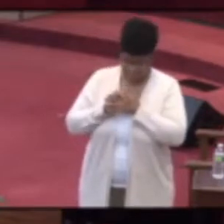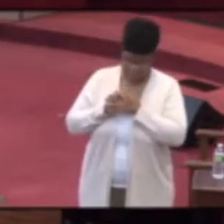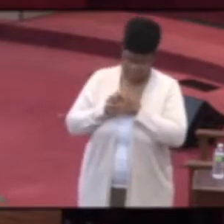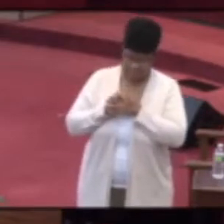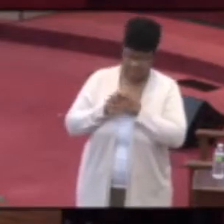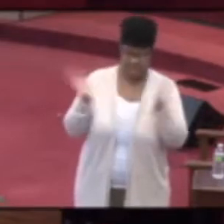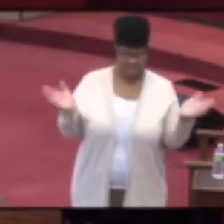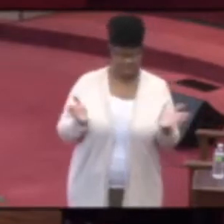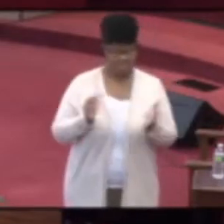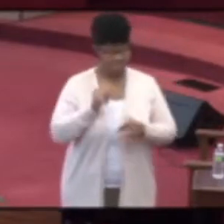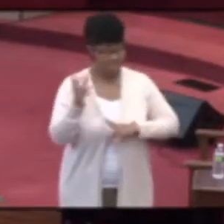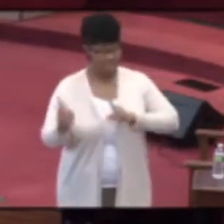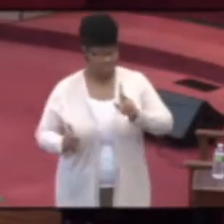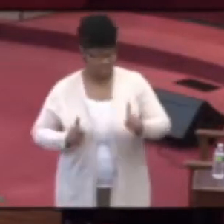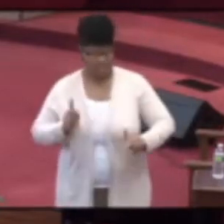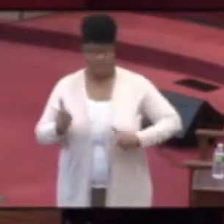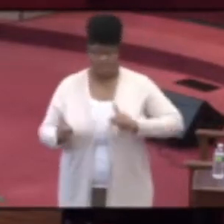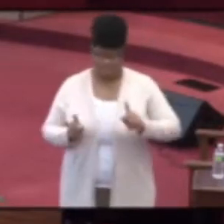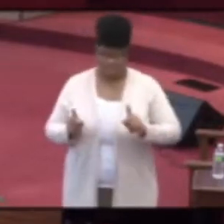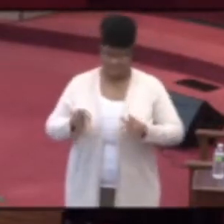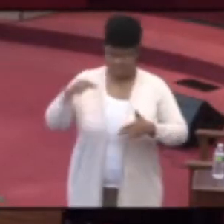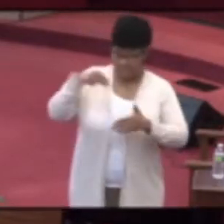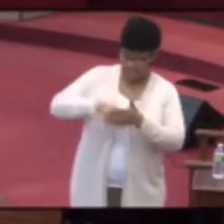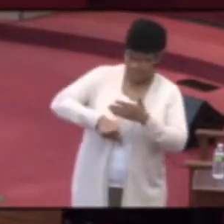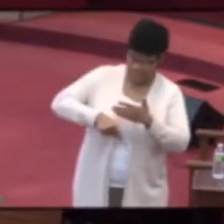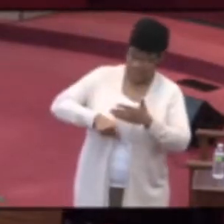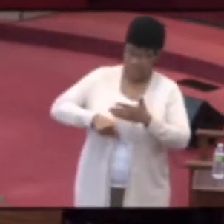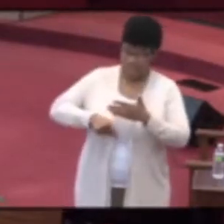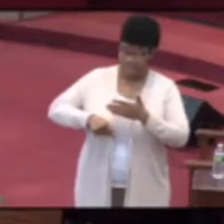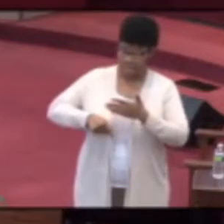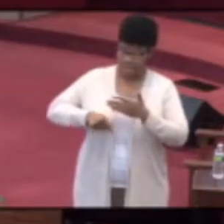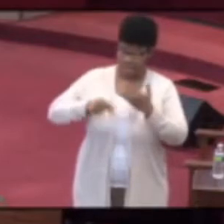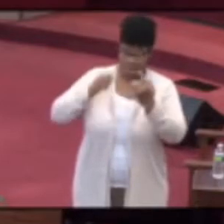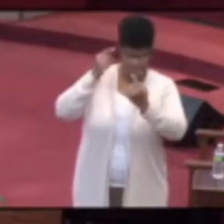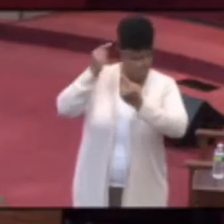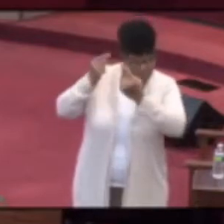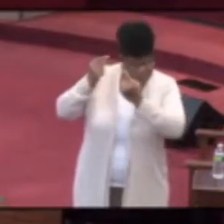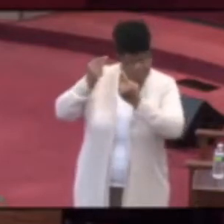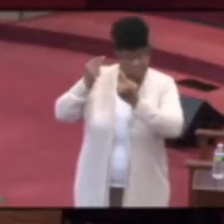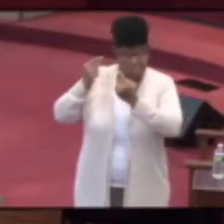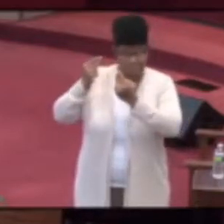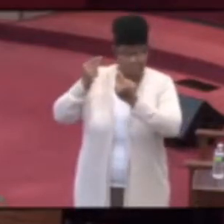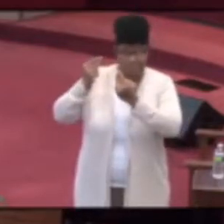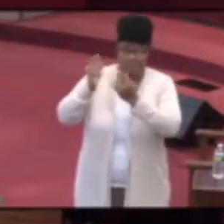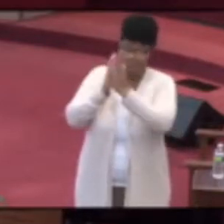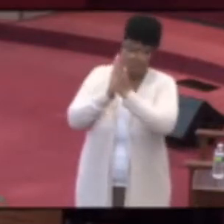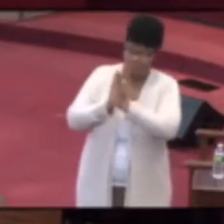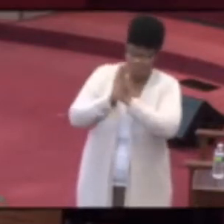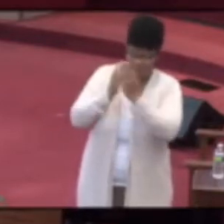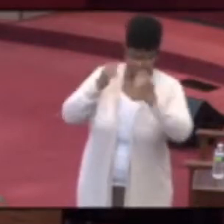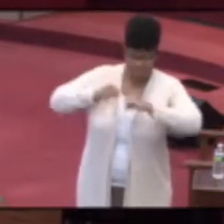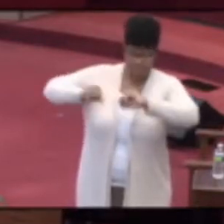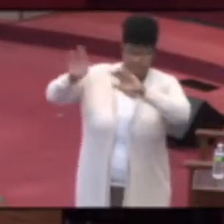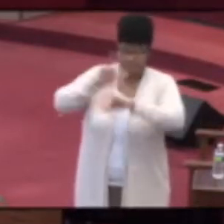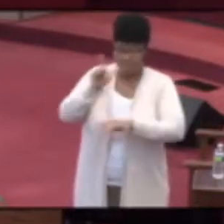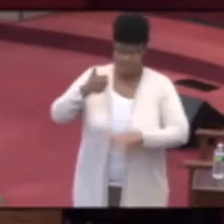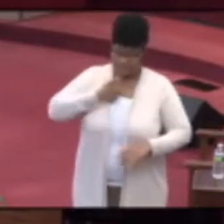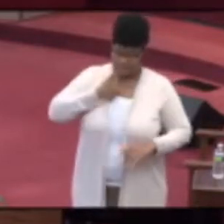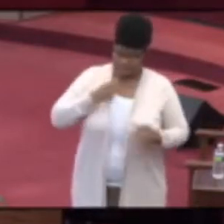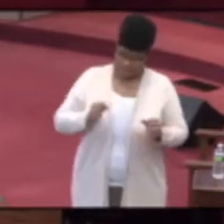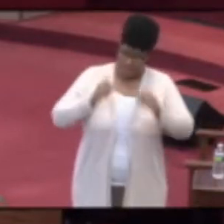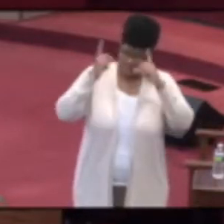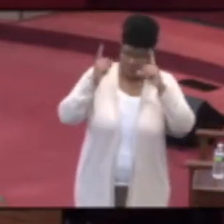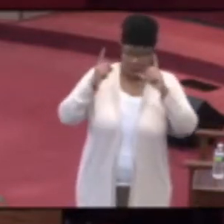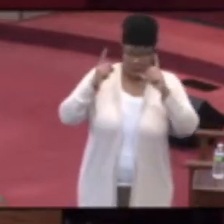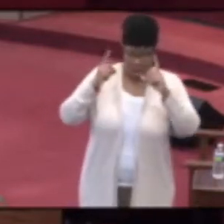I've encouraged people to turn deep issues over to the Lord, and then I have been shocked and surprised as